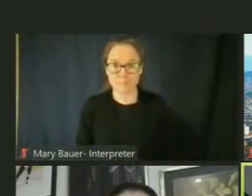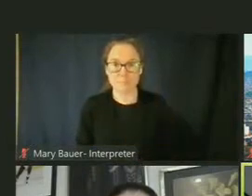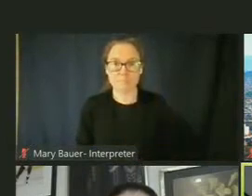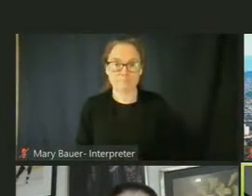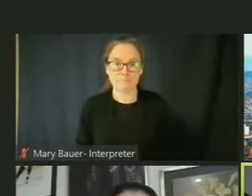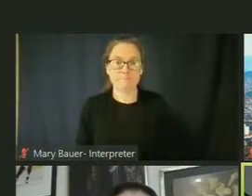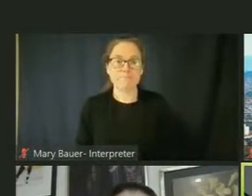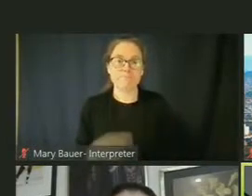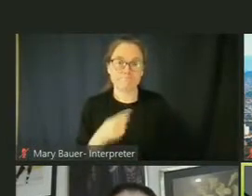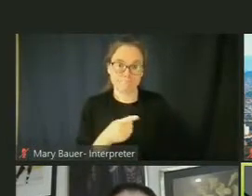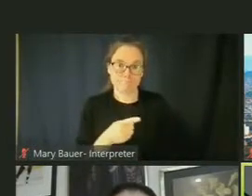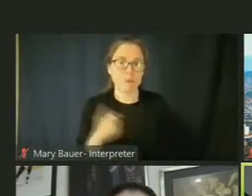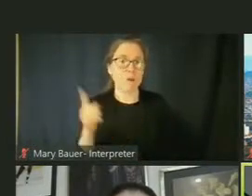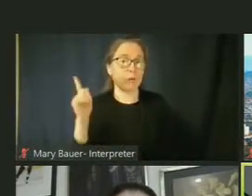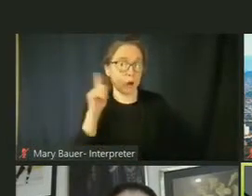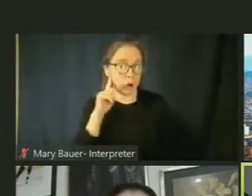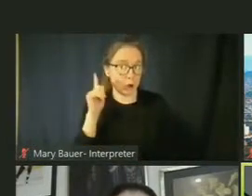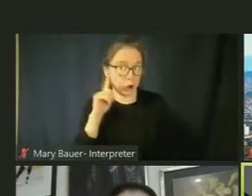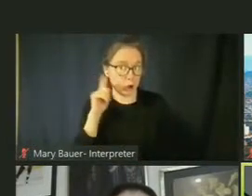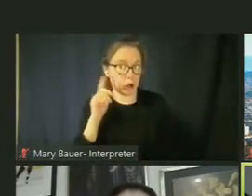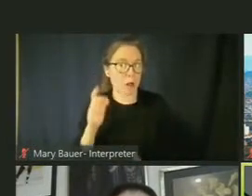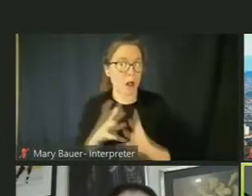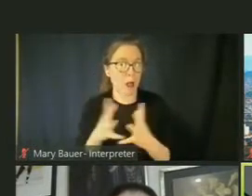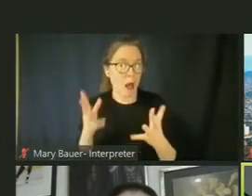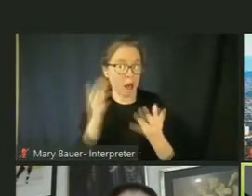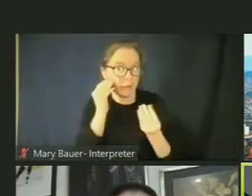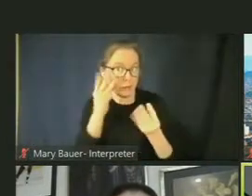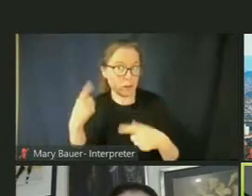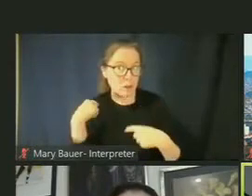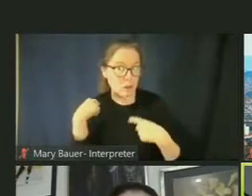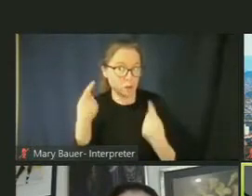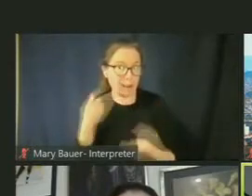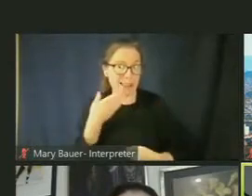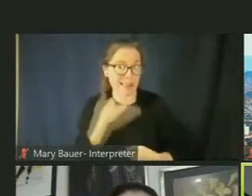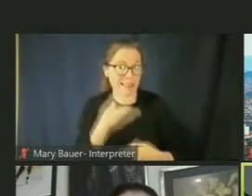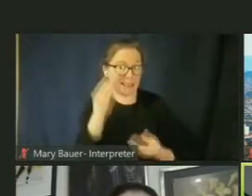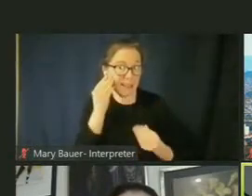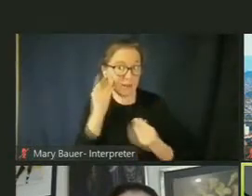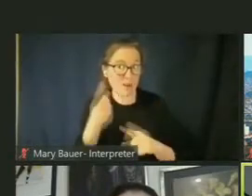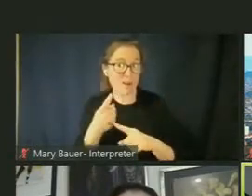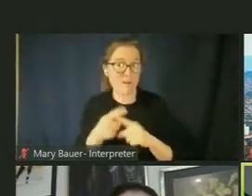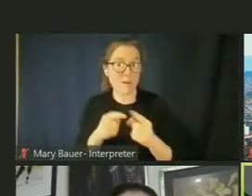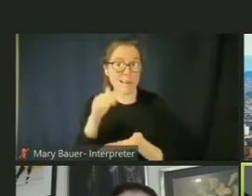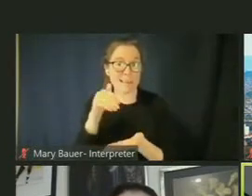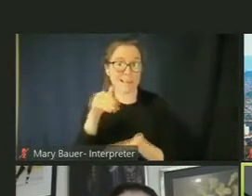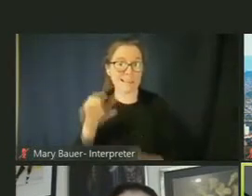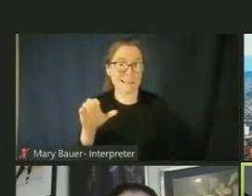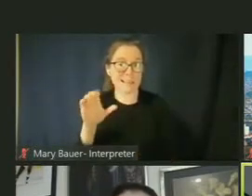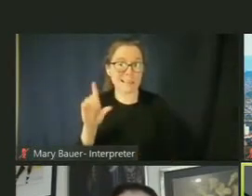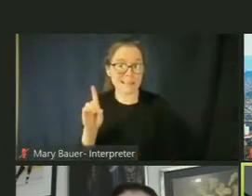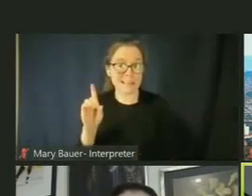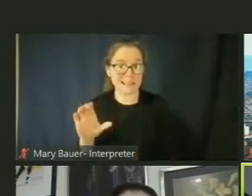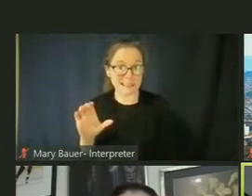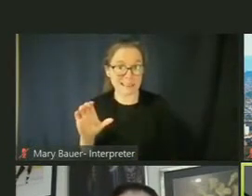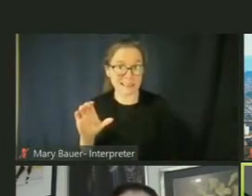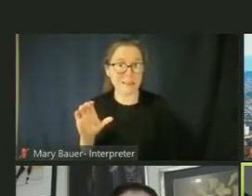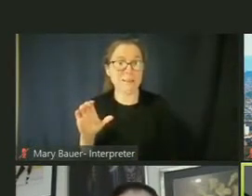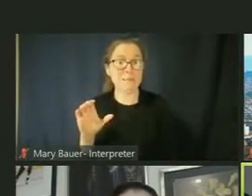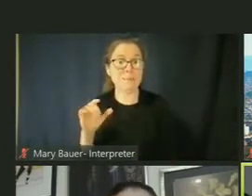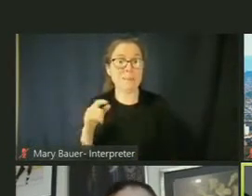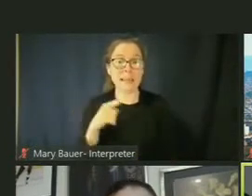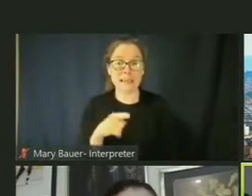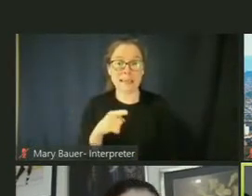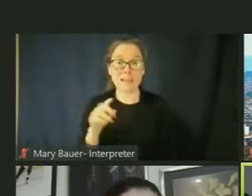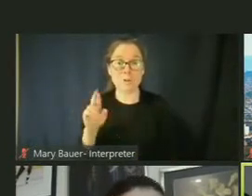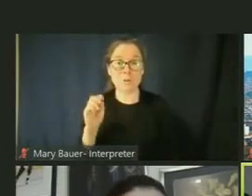So many of us have heard some of this data. This is data from the Centers for Disease Control, using the reference point